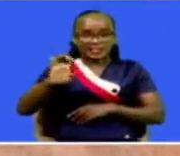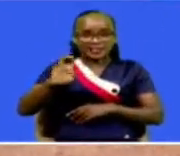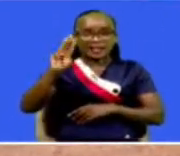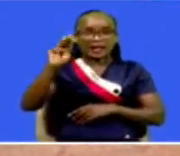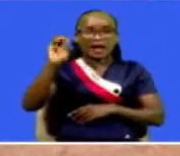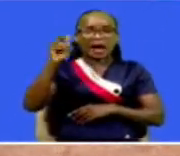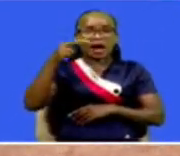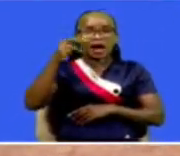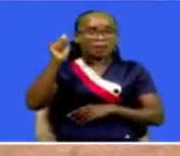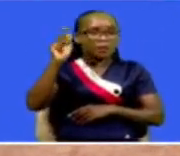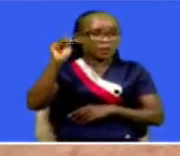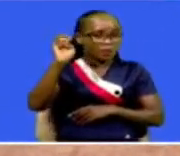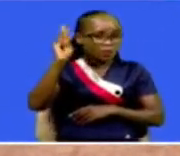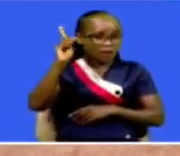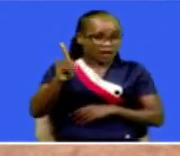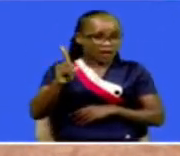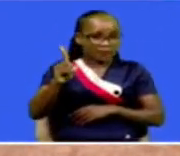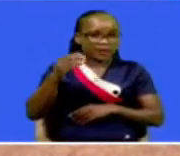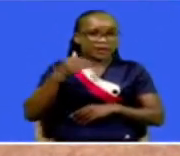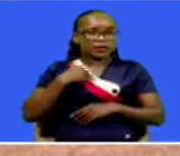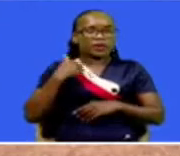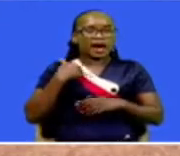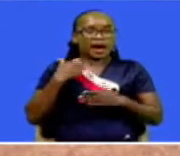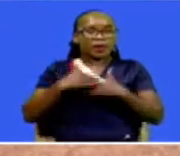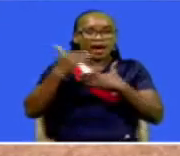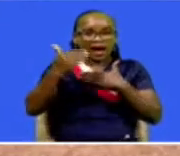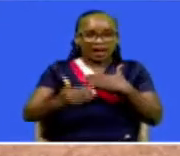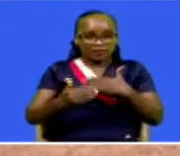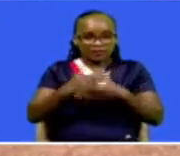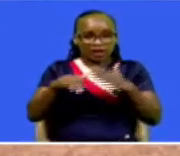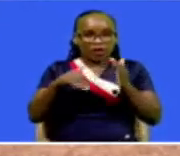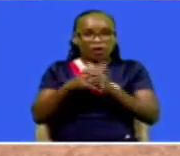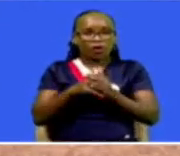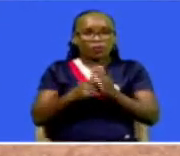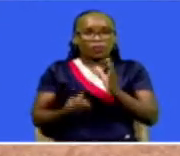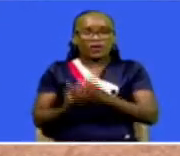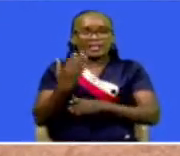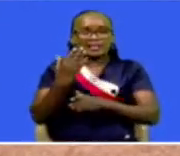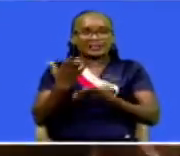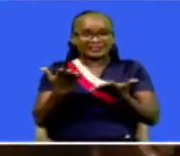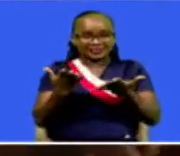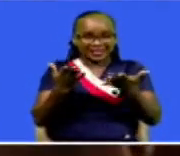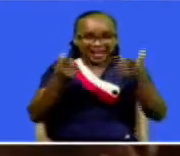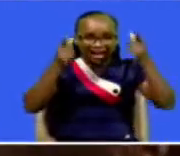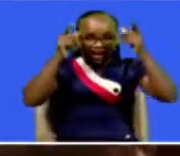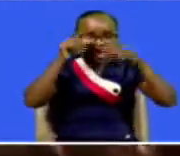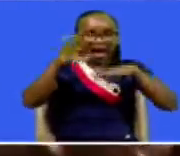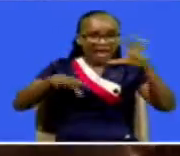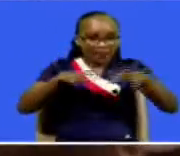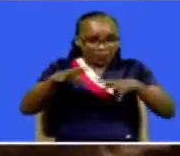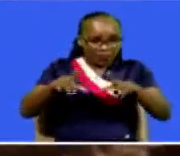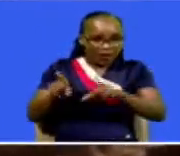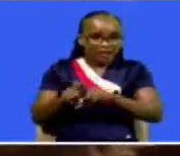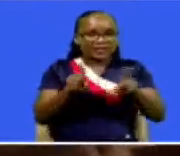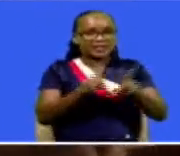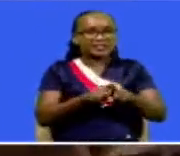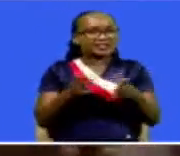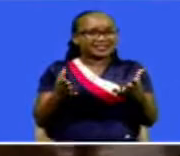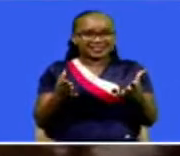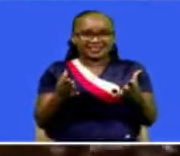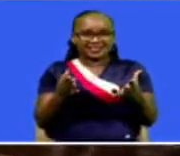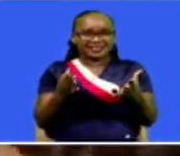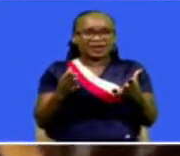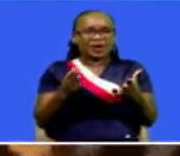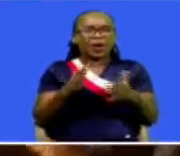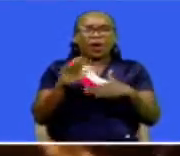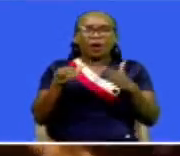stopped selling tea with milk a long time ago after all the milk-producing animals perished due to hunger. Not even camels were